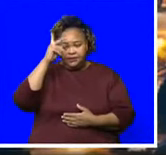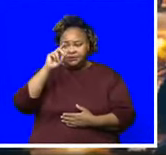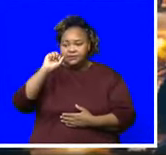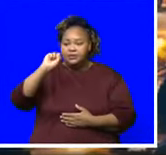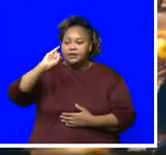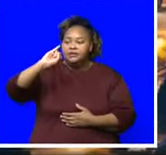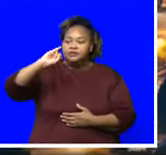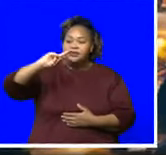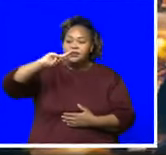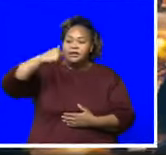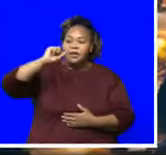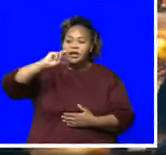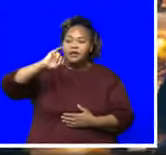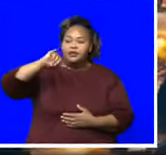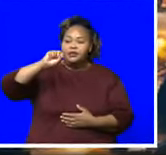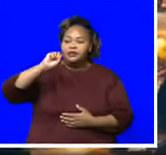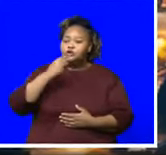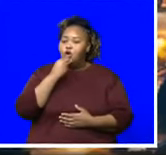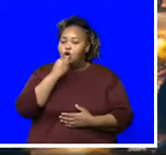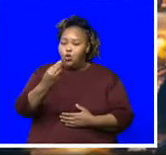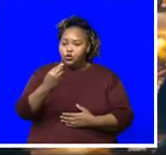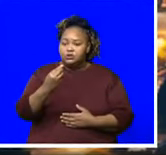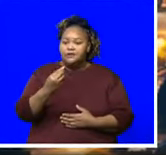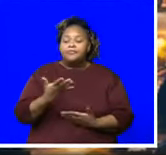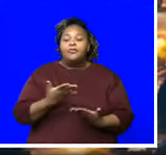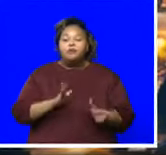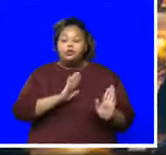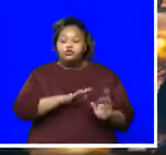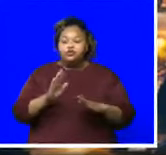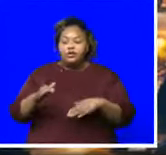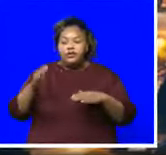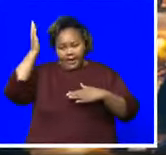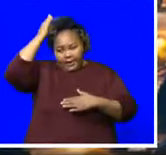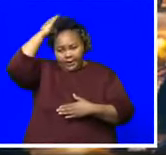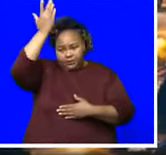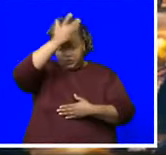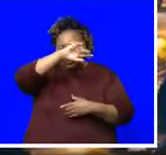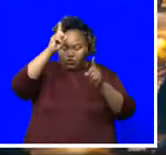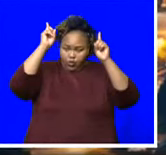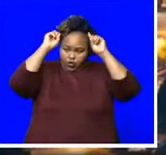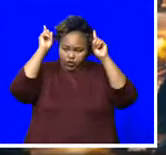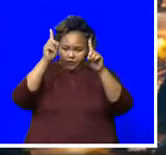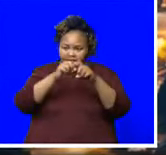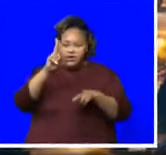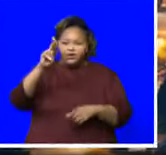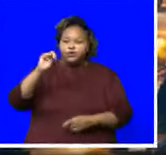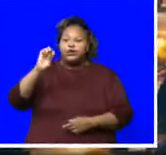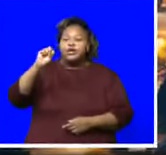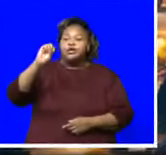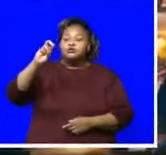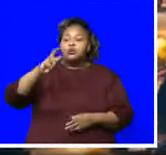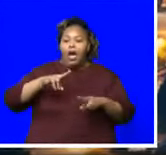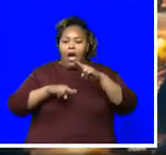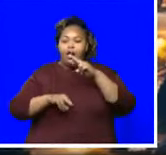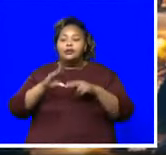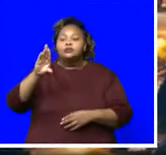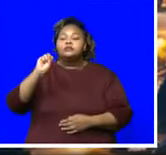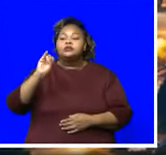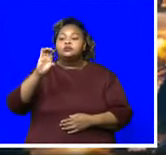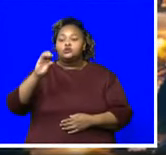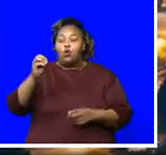ehlelweni lweUNESWA Cisco Academy batholeke lithuba lekufunza kabanti ngedisombululo kutebuchwephesha. Intuna ke